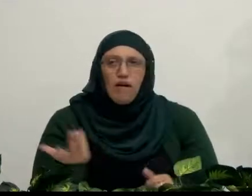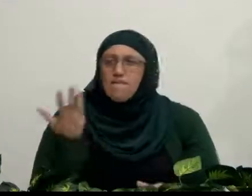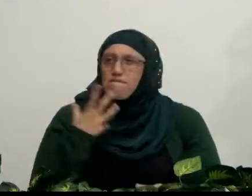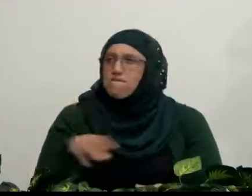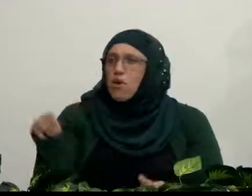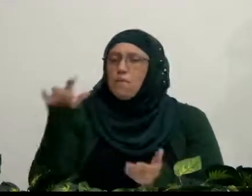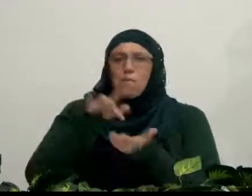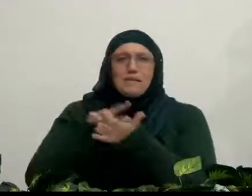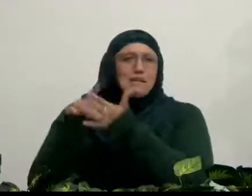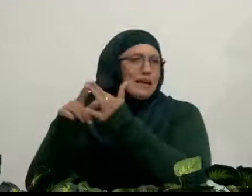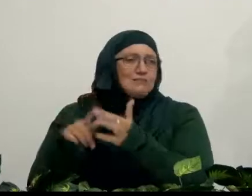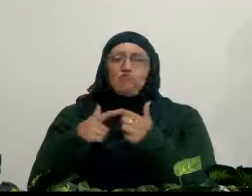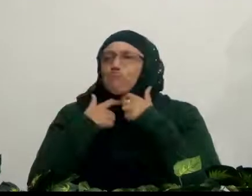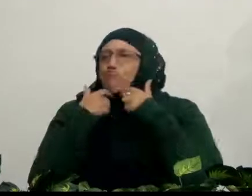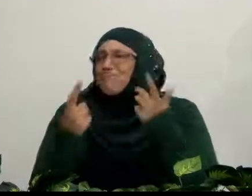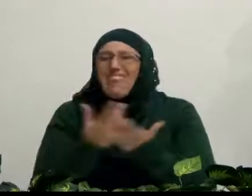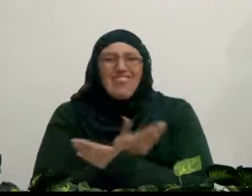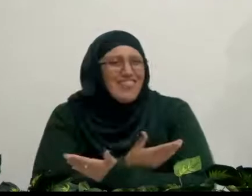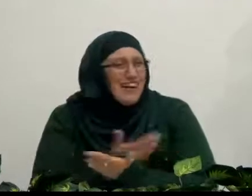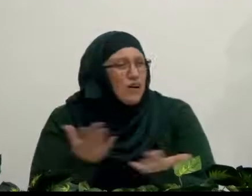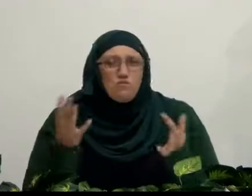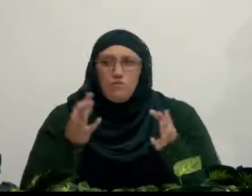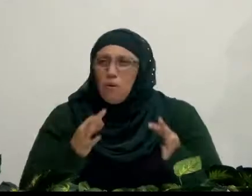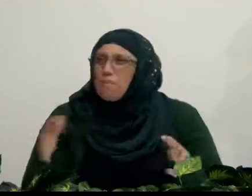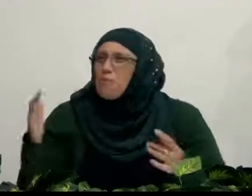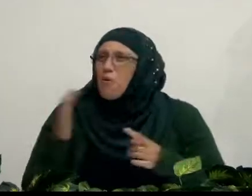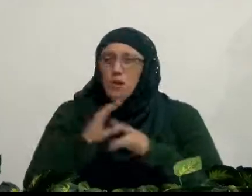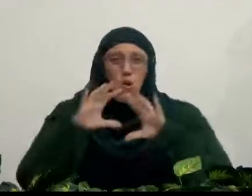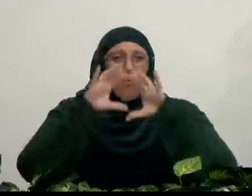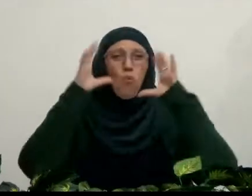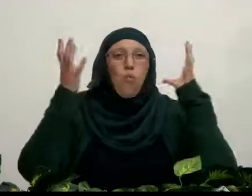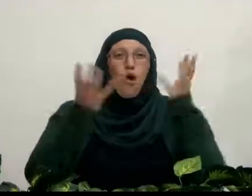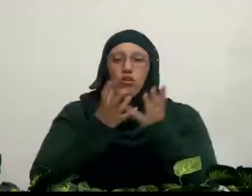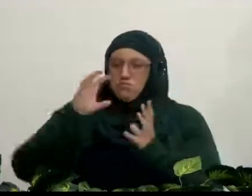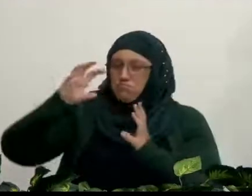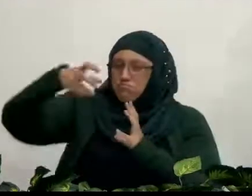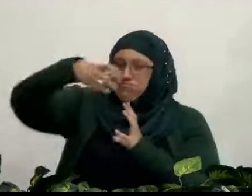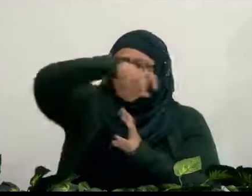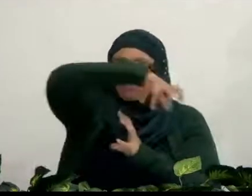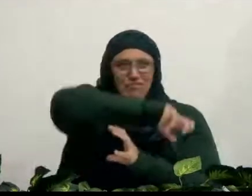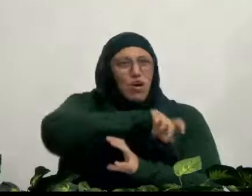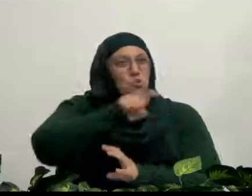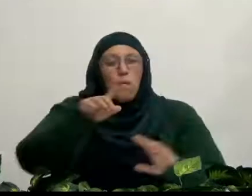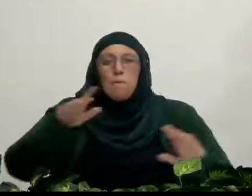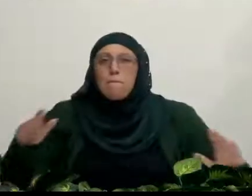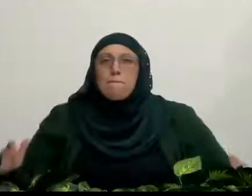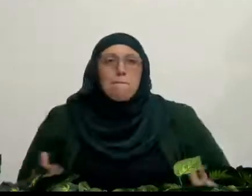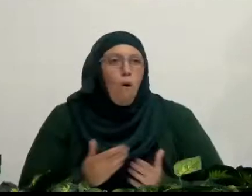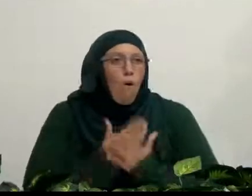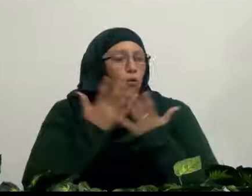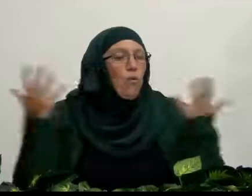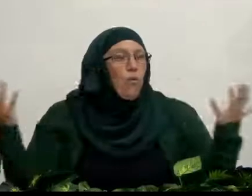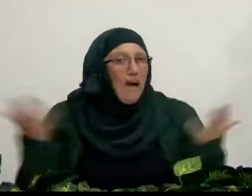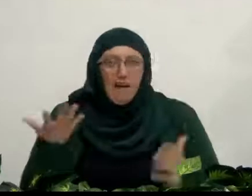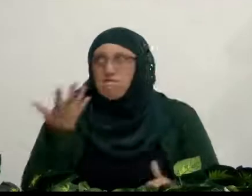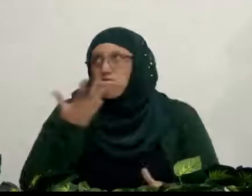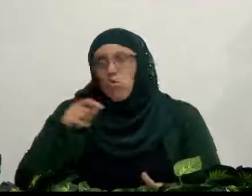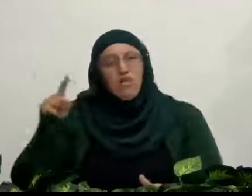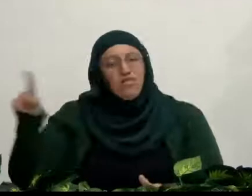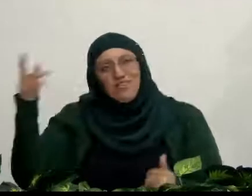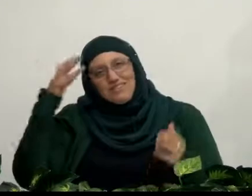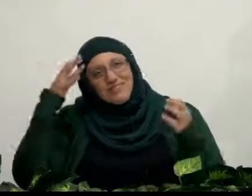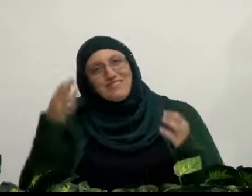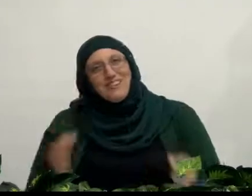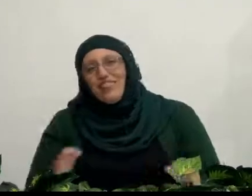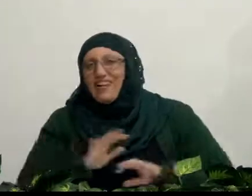East? These mean nothing geographical. Your accident of birth means nothing in the eyes of God. I married